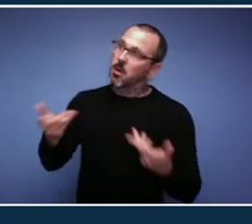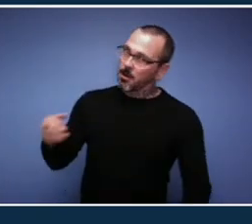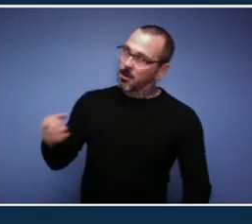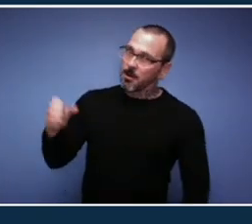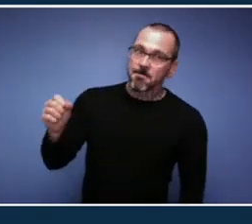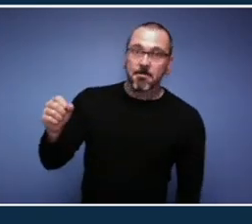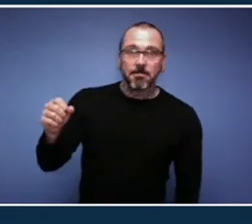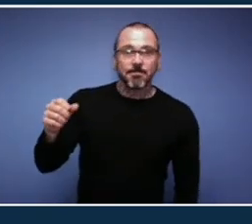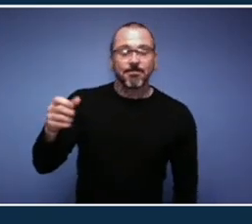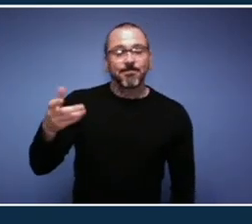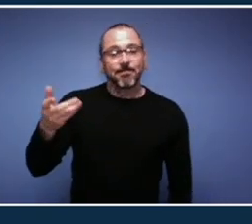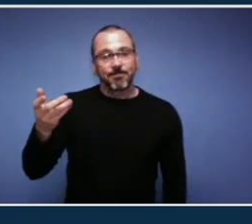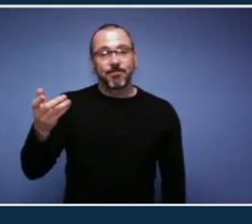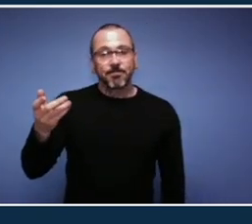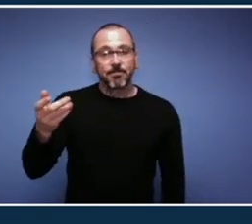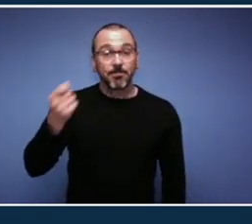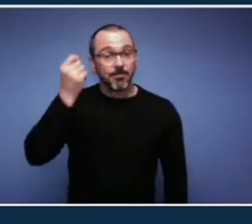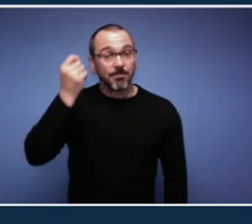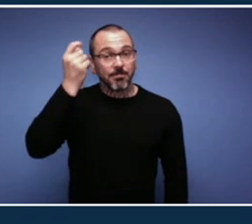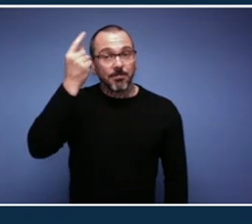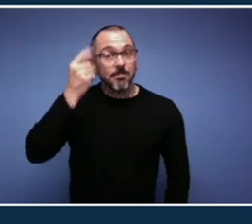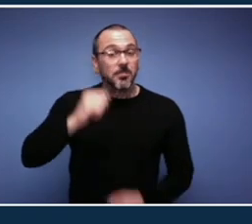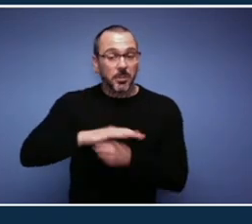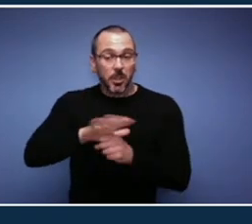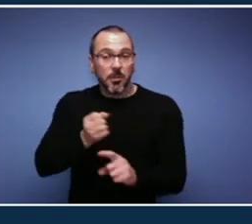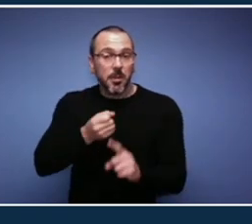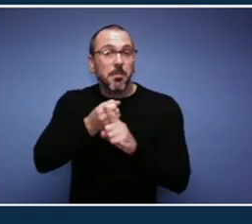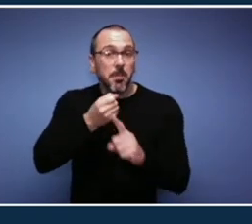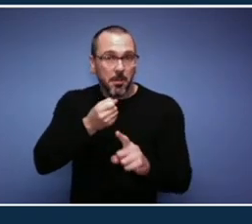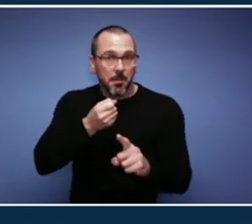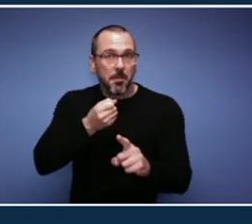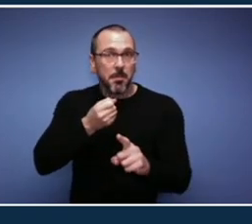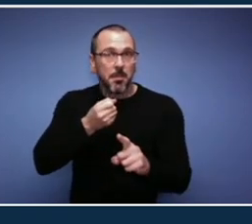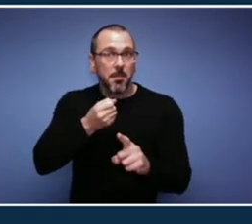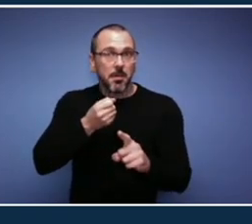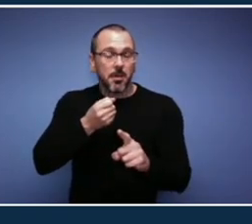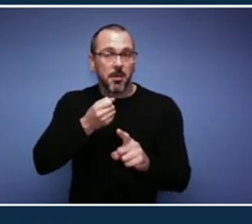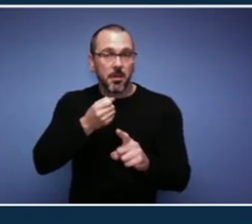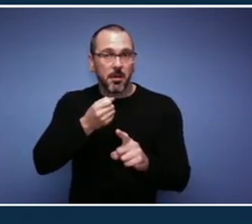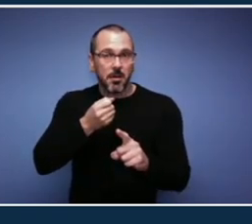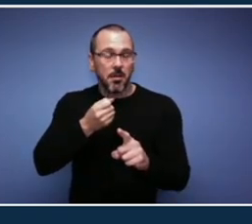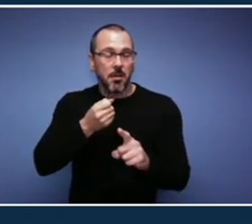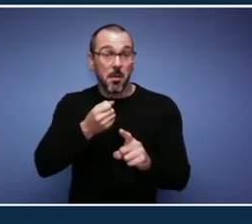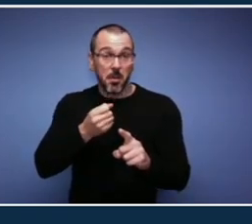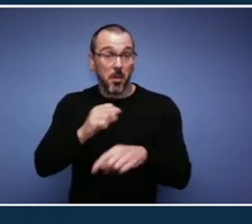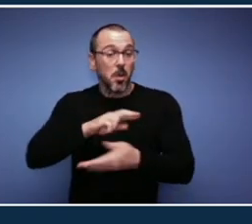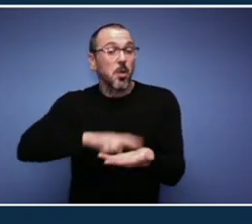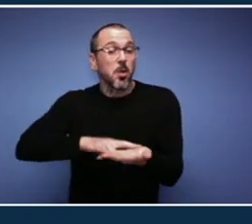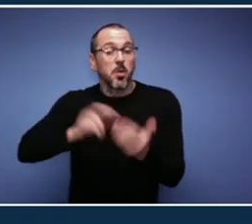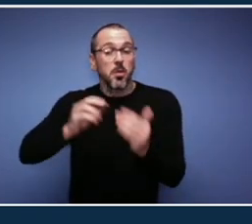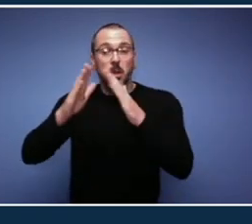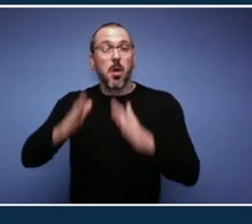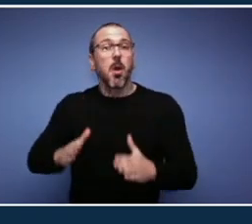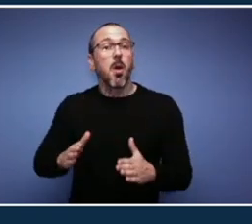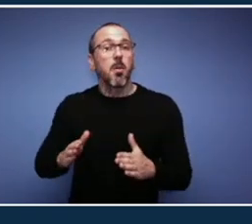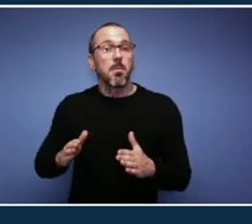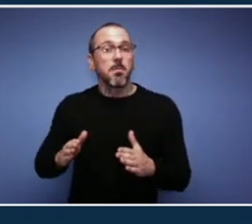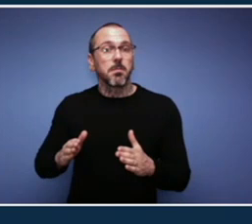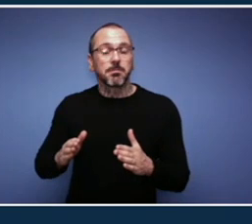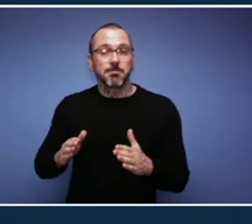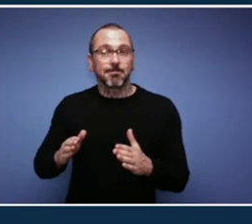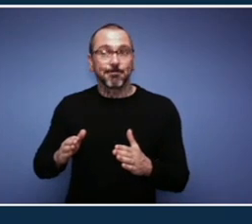were the last people, meaning people in nursing homes, were the last people out. I wasn't allowed out of my home without court's help